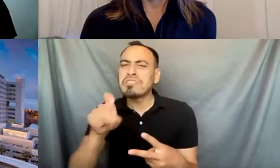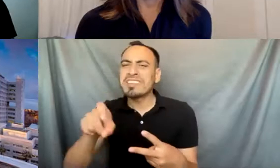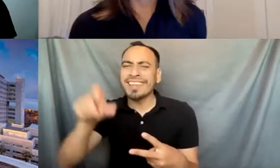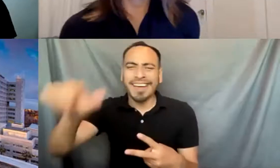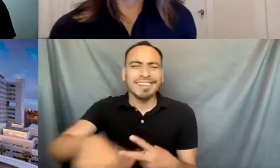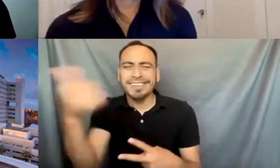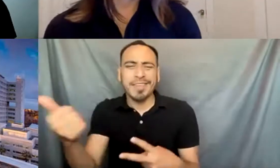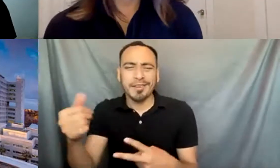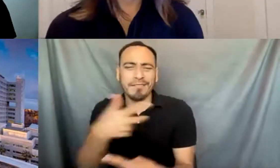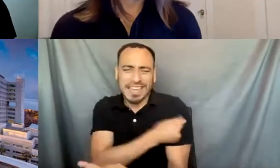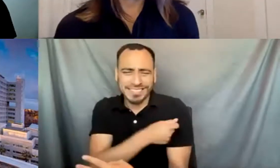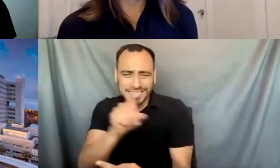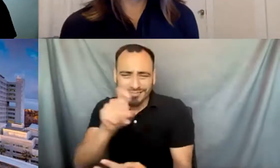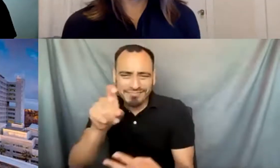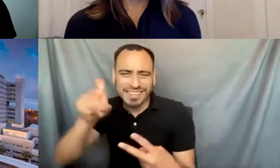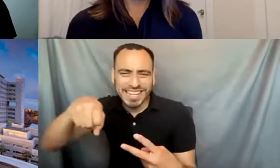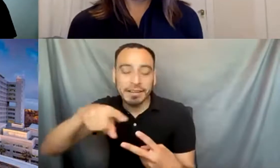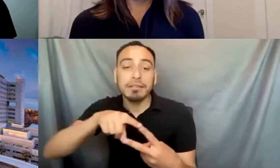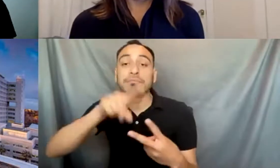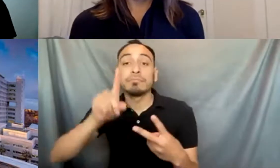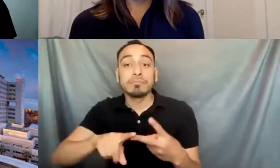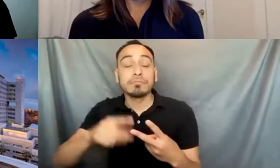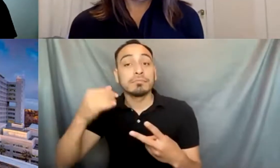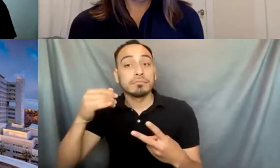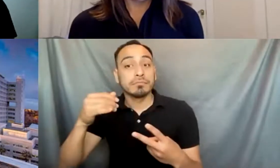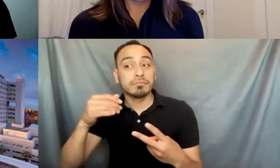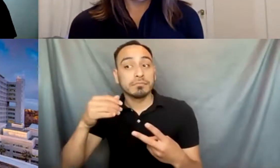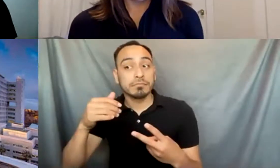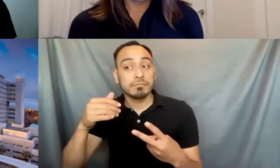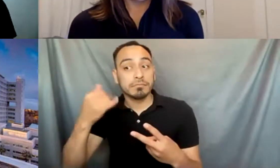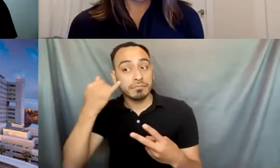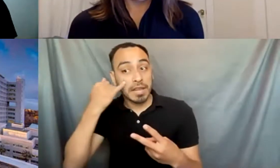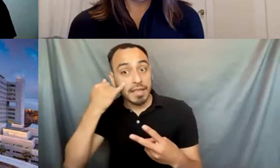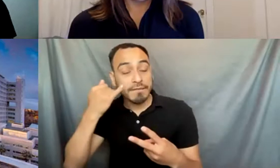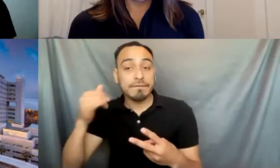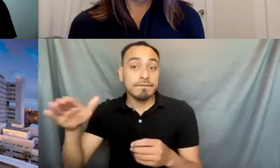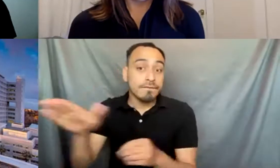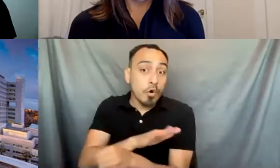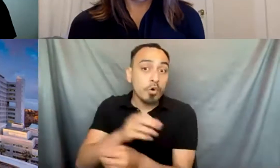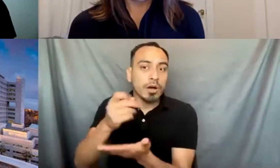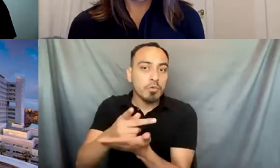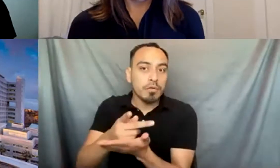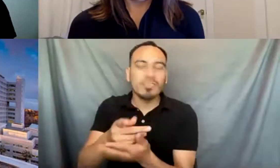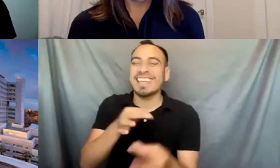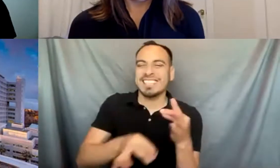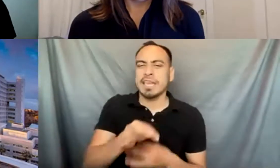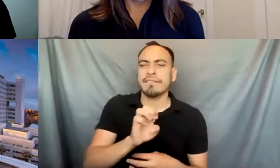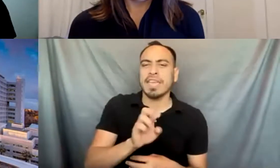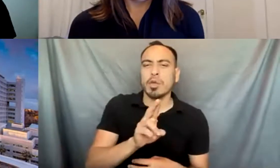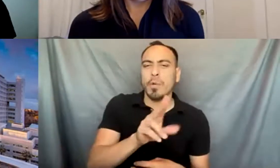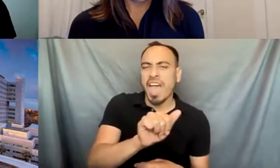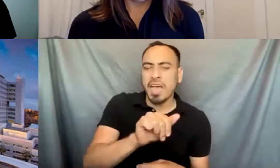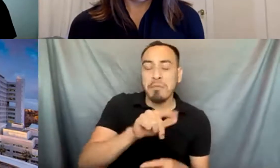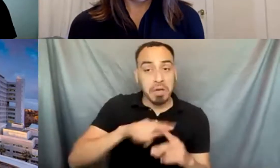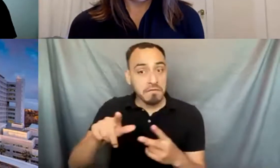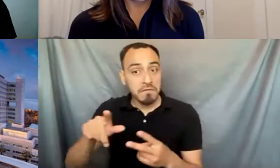then speaking of FDA approval, do we have a timeline when and where the full approval rather than the EUA? Yeah,